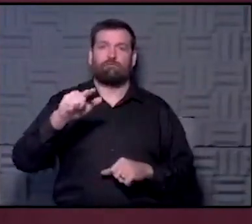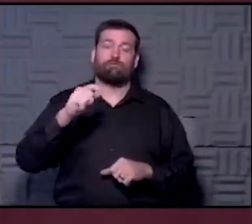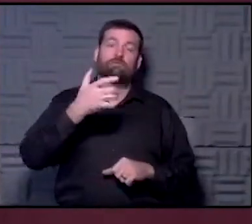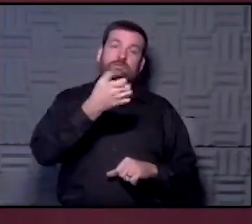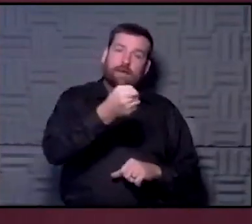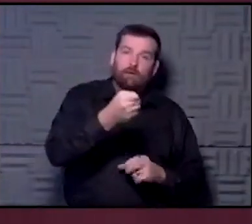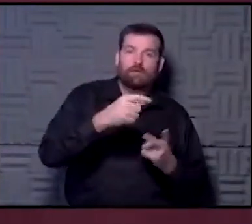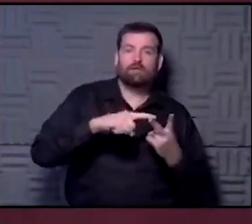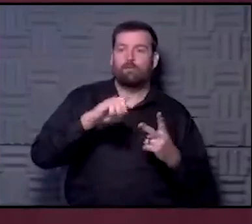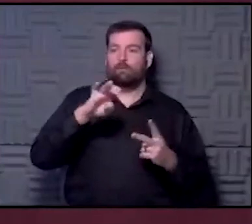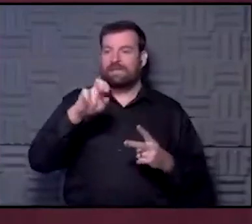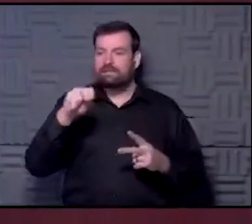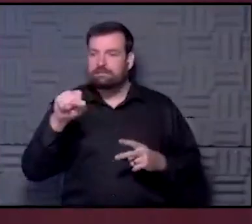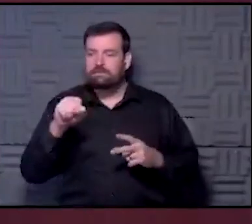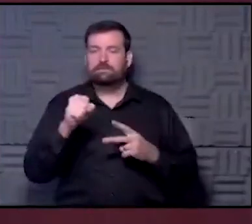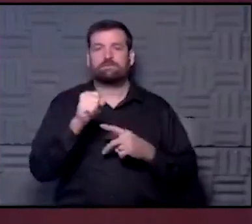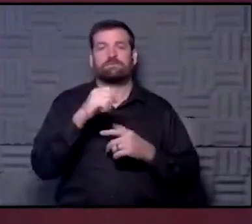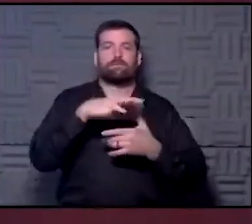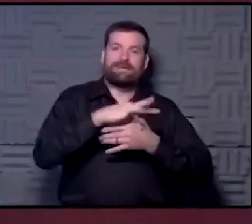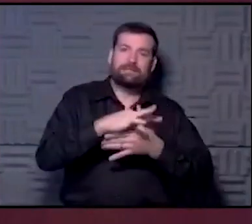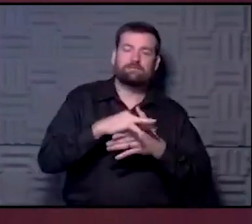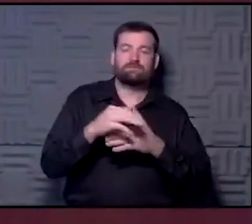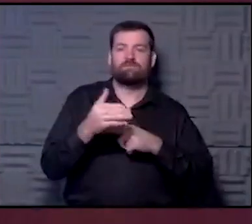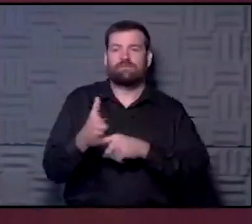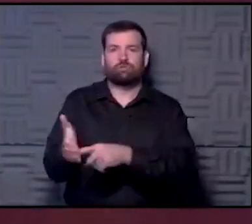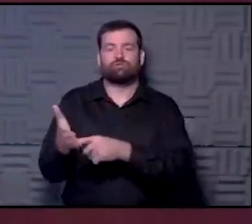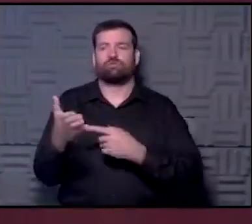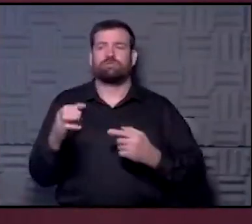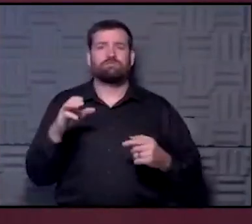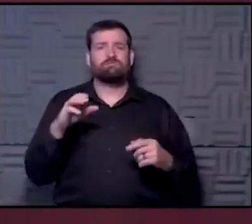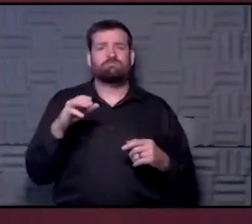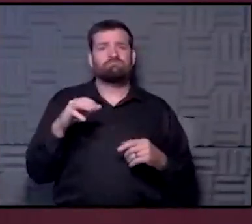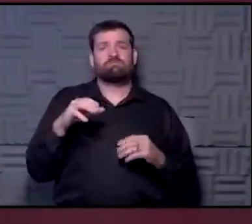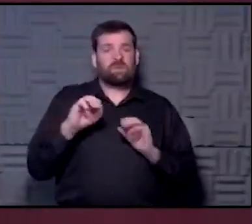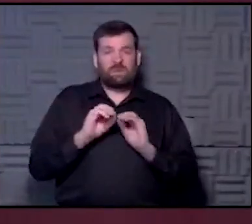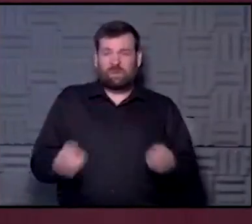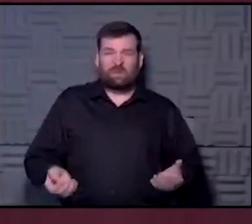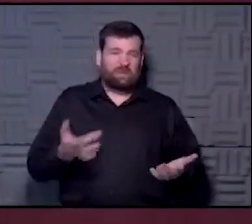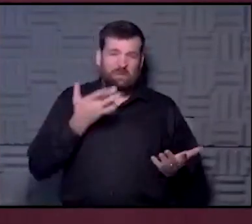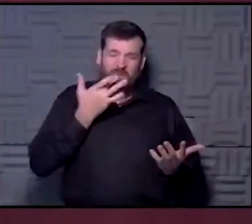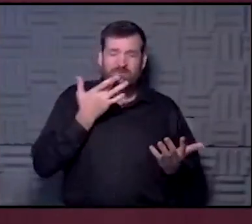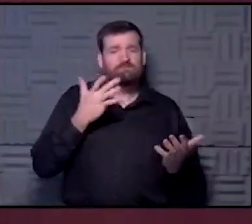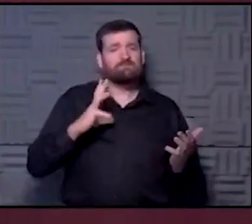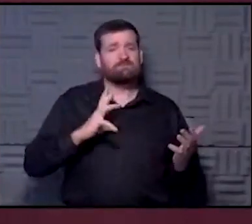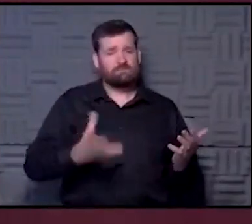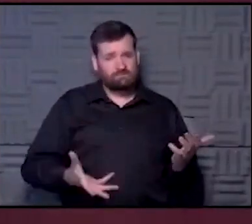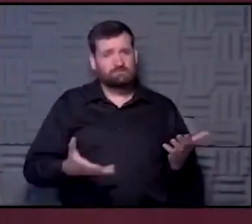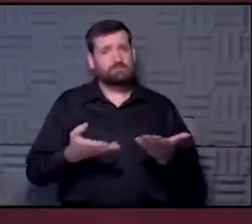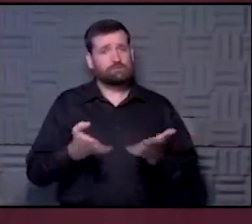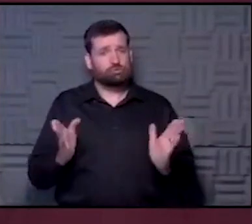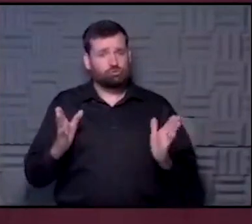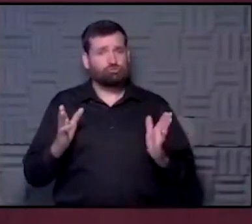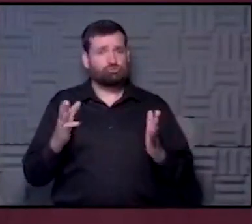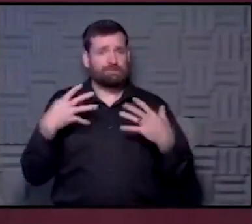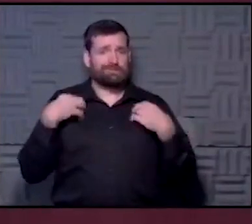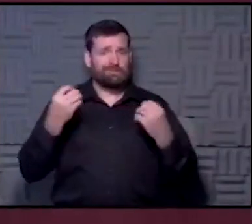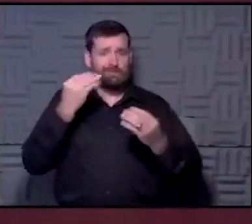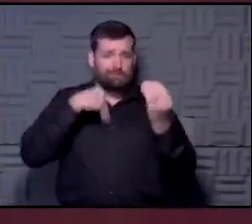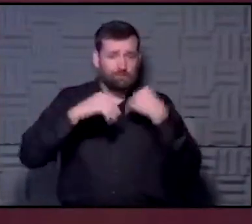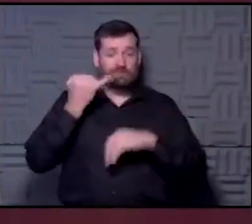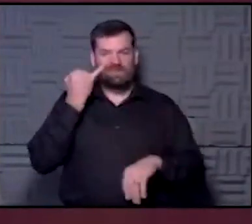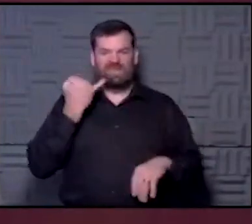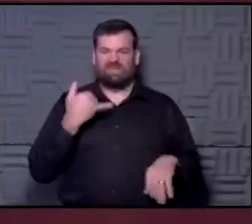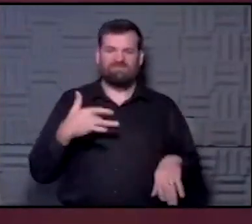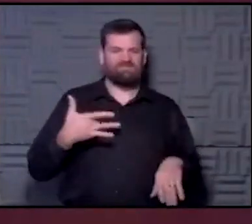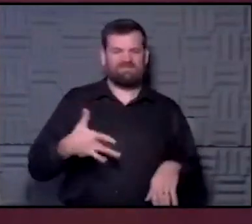Dairy, beans, meat, fish, and bland is okay. Some of these foods, general healthy foods, are off-putting when we don't feel well.